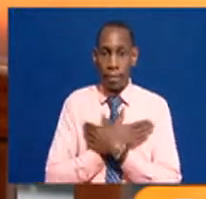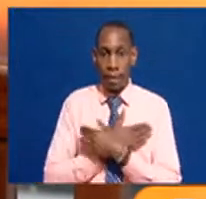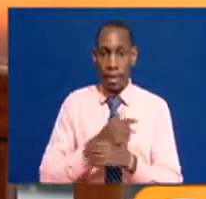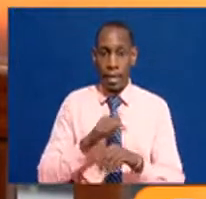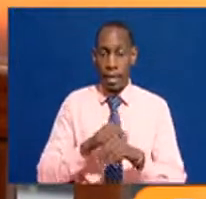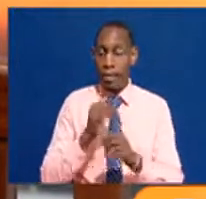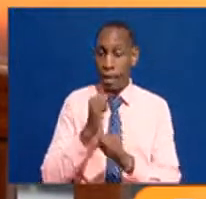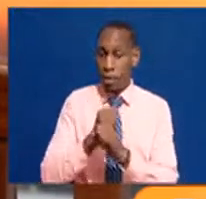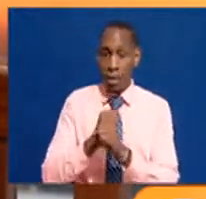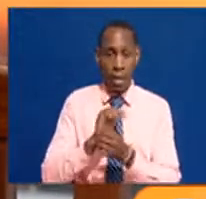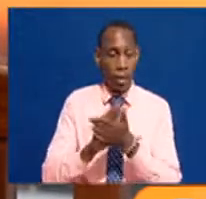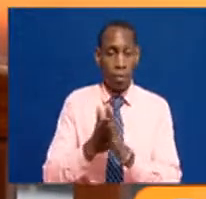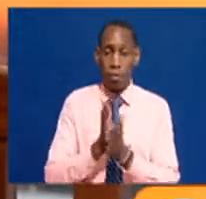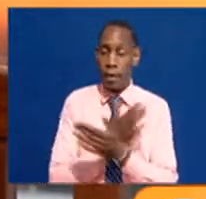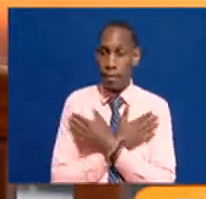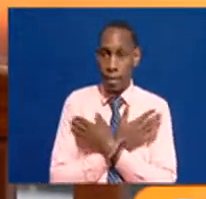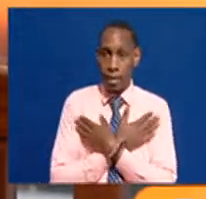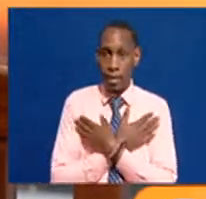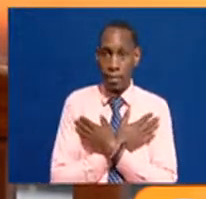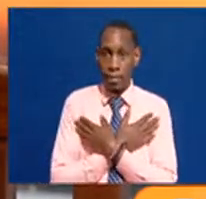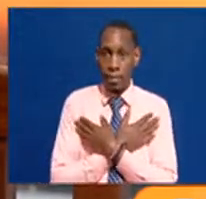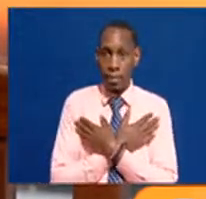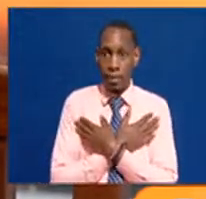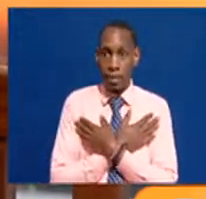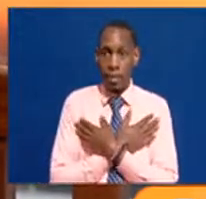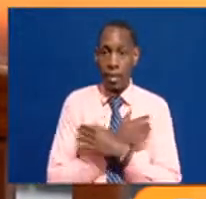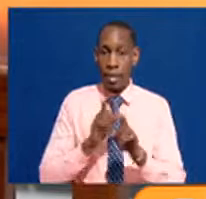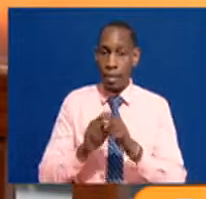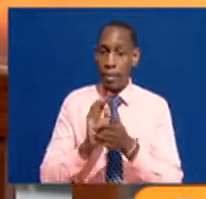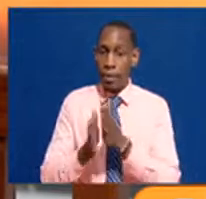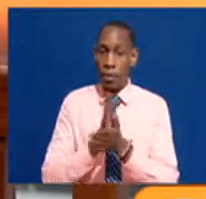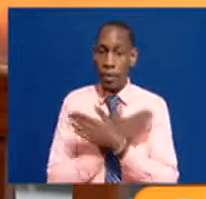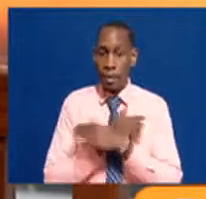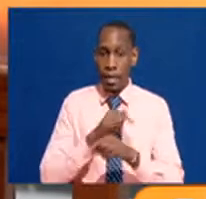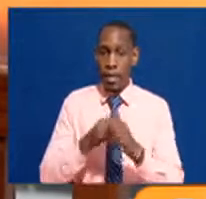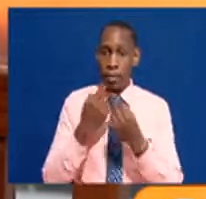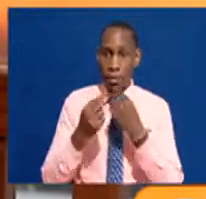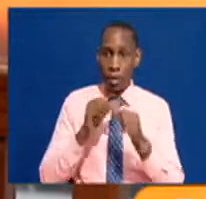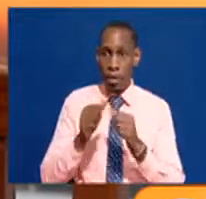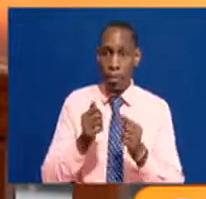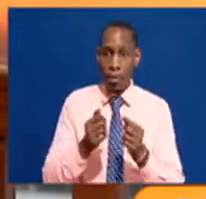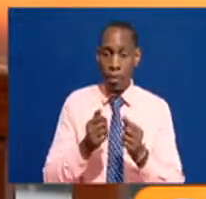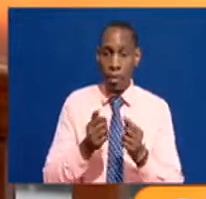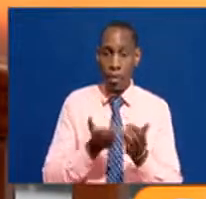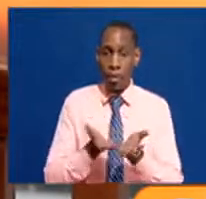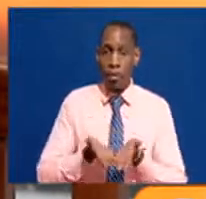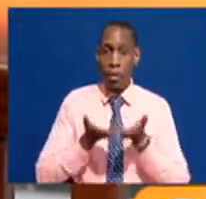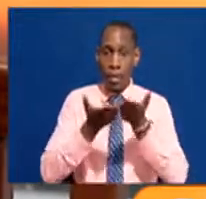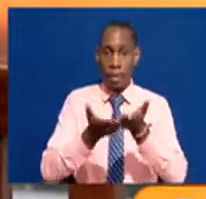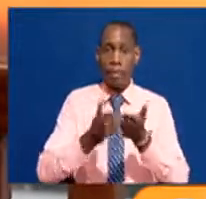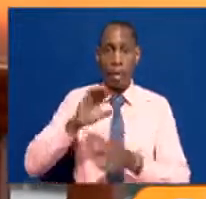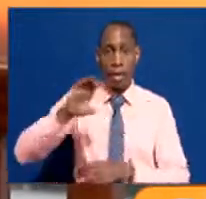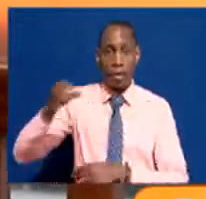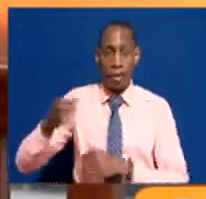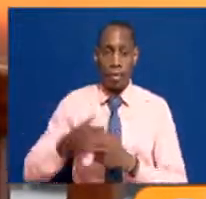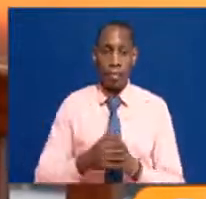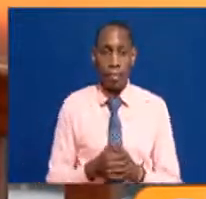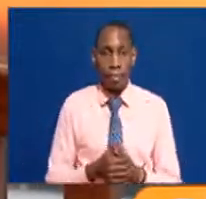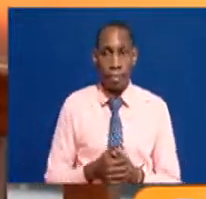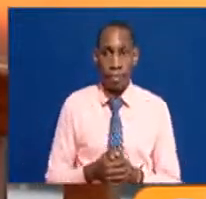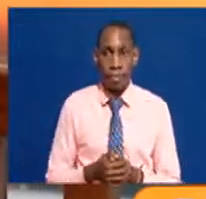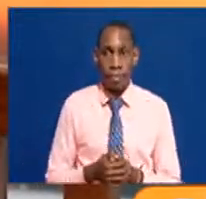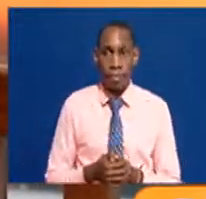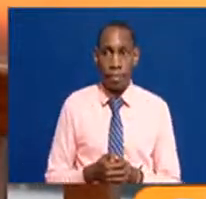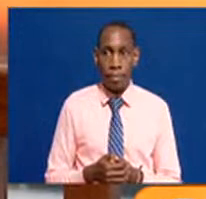business, there is no friendship. And for me, there will be no friendship when we are talking of delivery in our Nakuru County. So